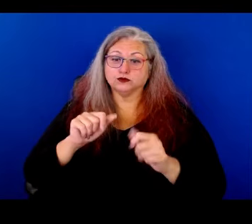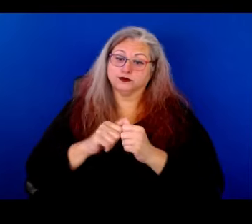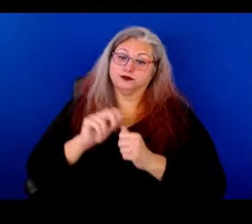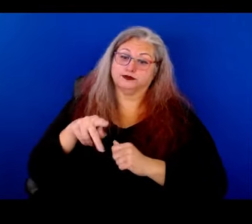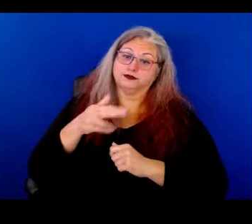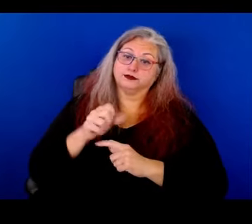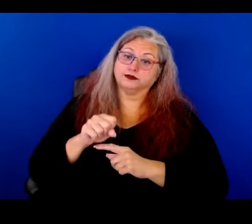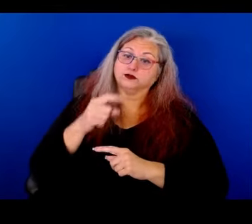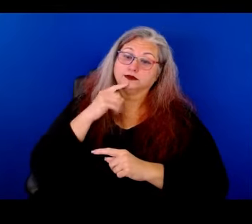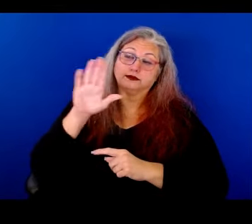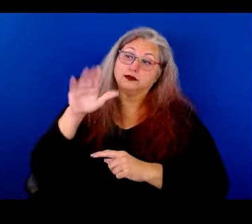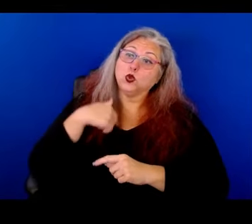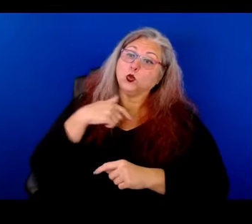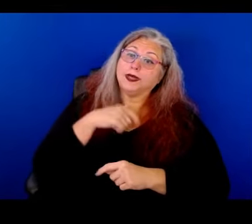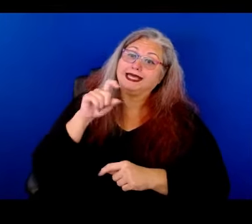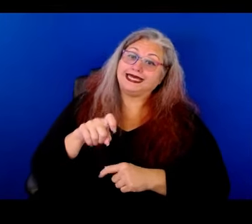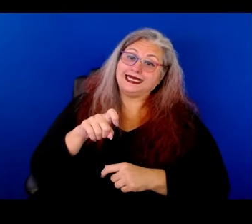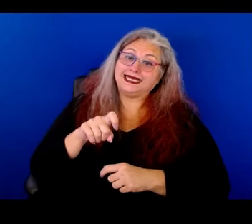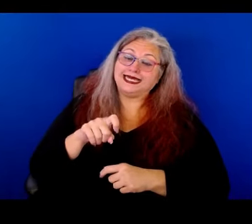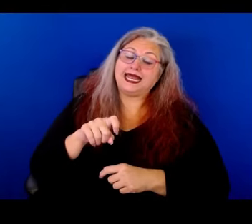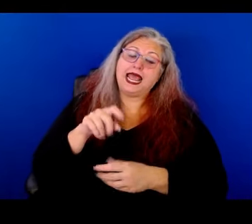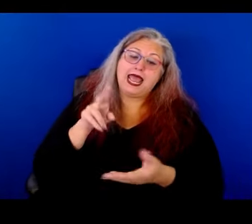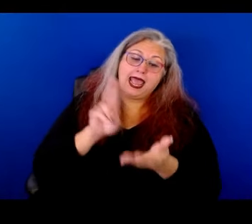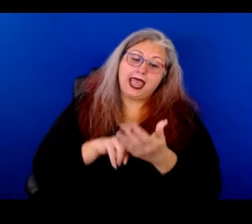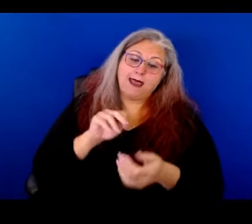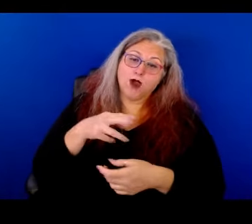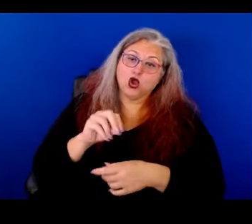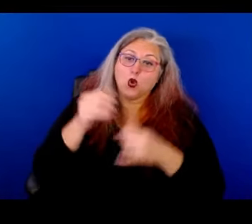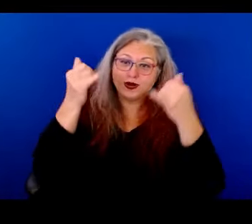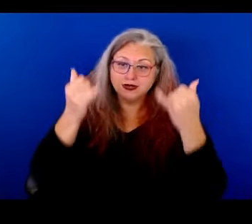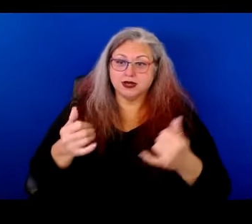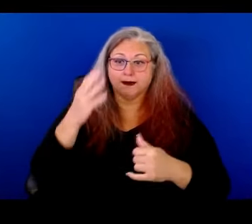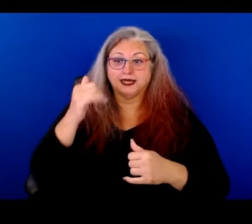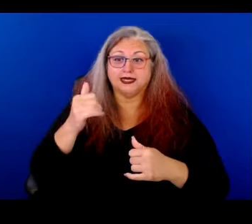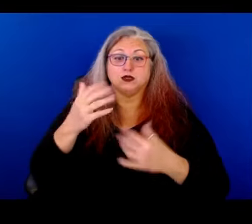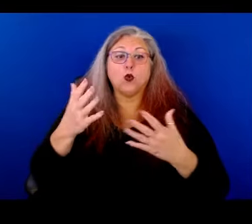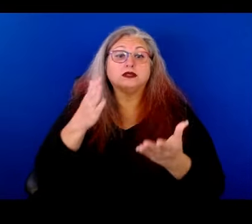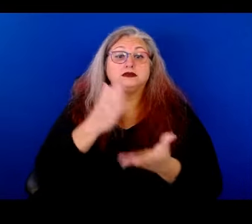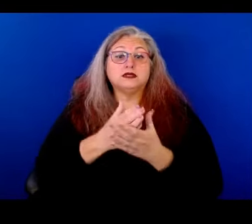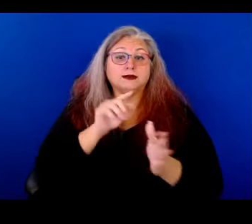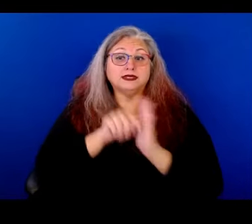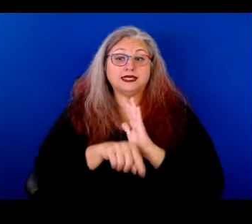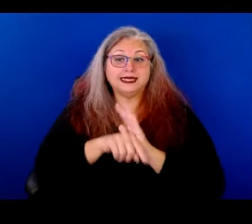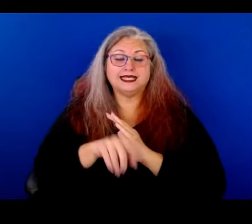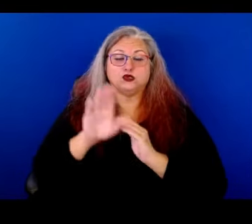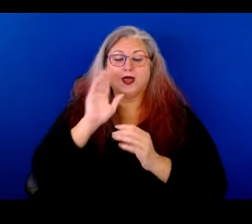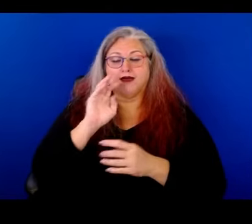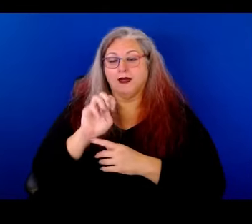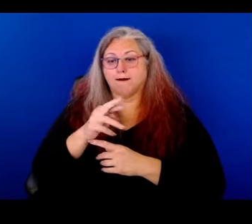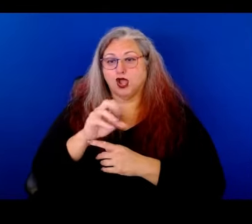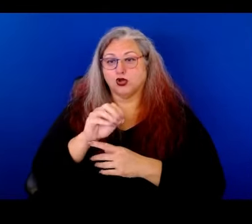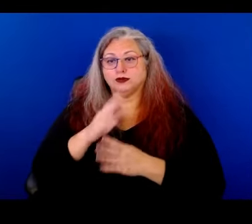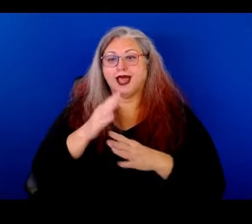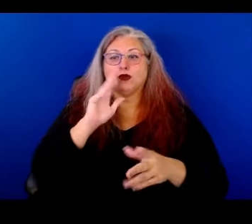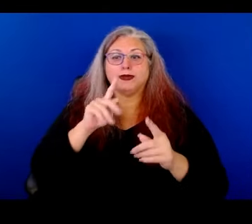Harris saying, we need an arms embargo now, because what stops the killing is an arms embargo. And I